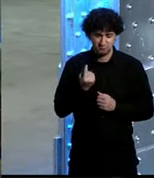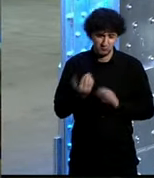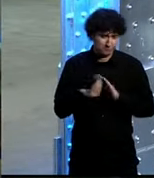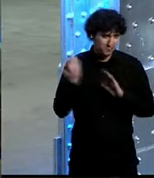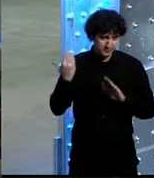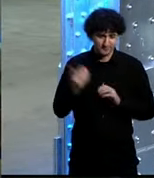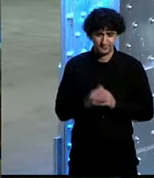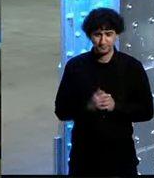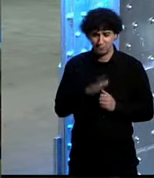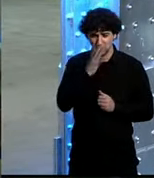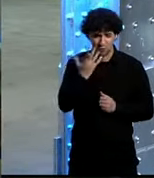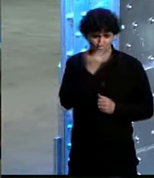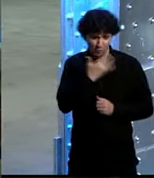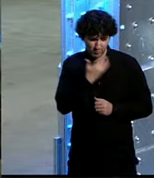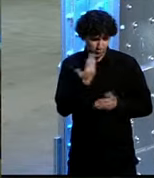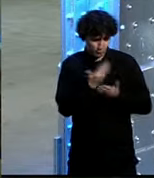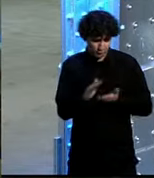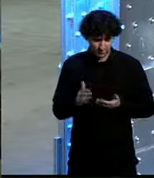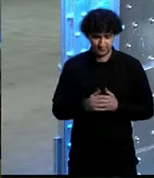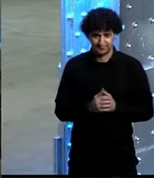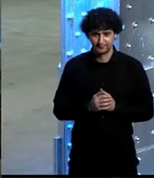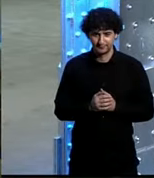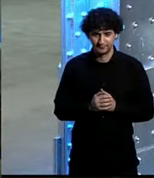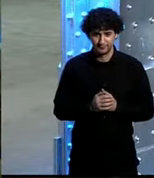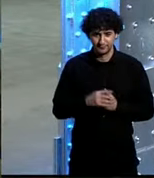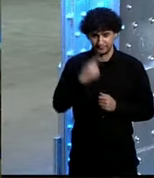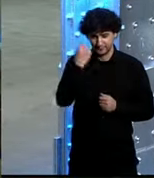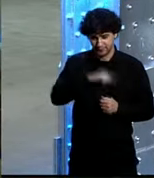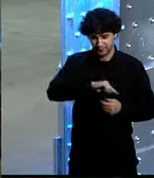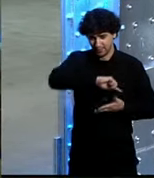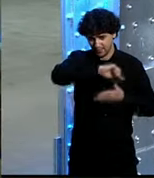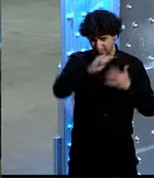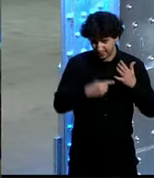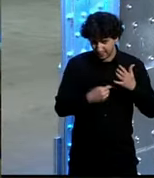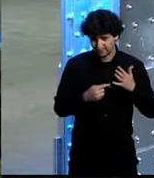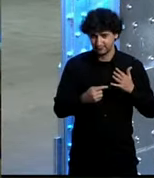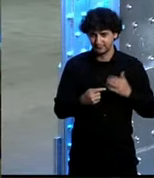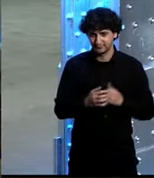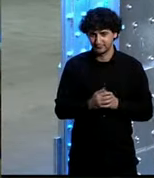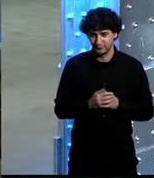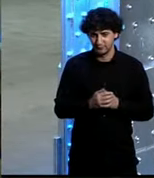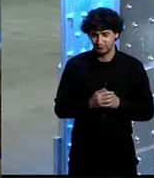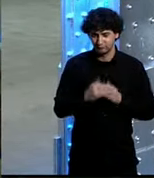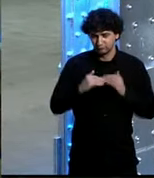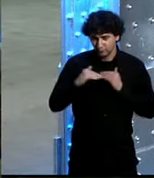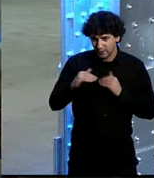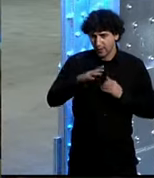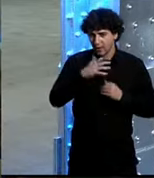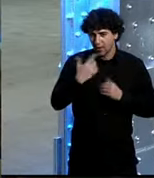I'm not going to talk about the business model because, well, anyway, many of you know a lot about this, so I'm not going to go back to